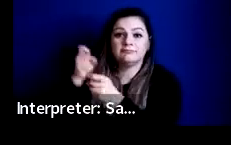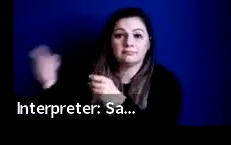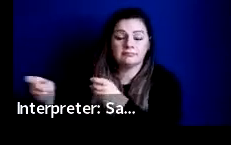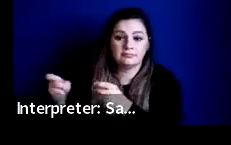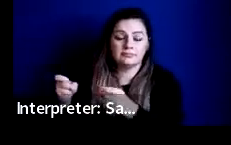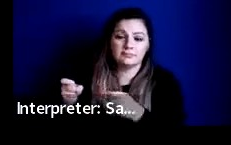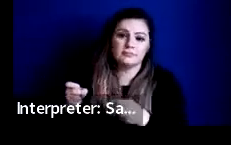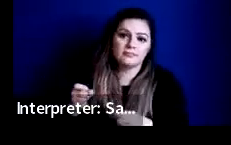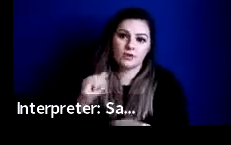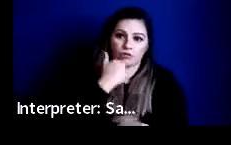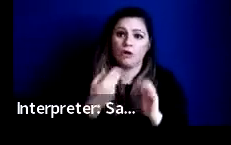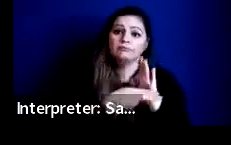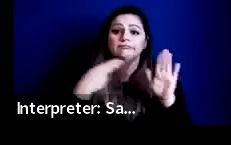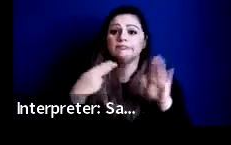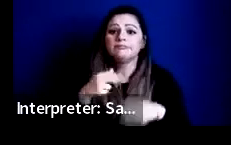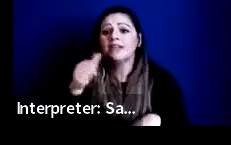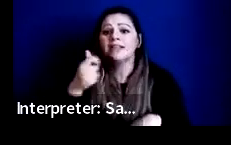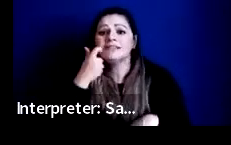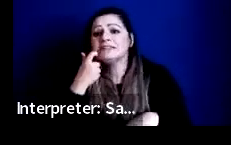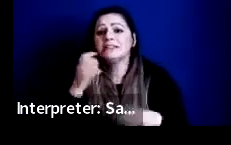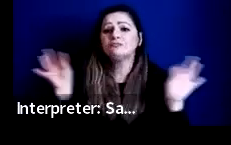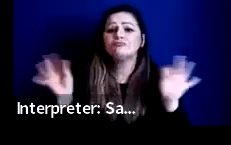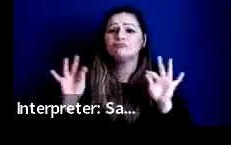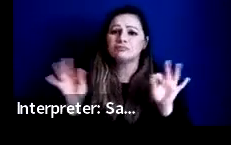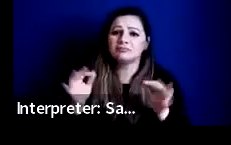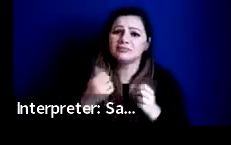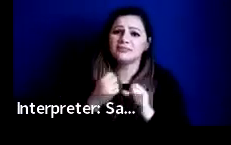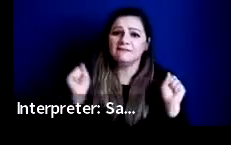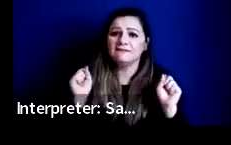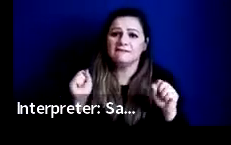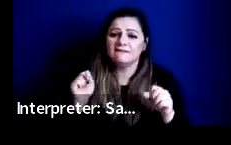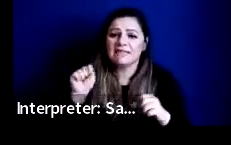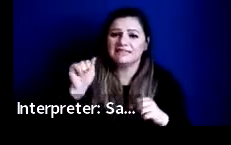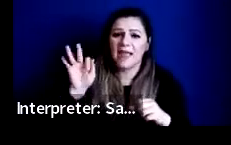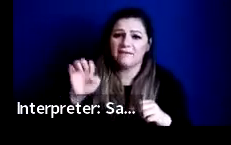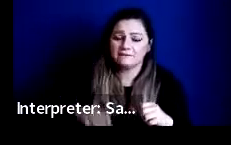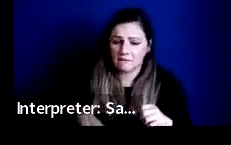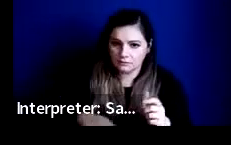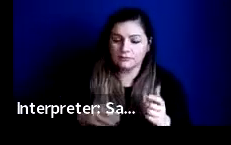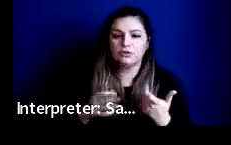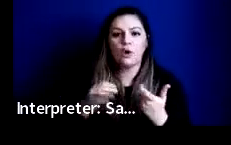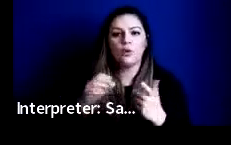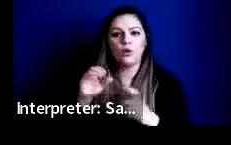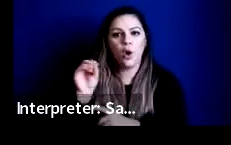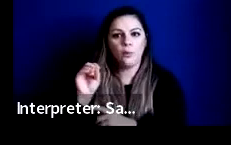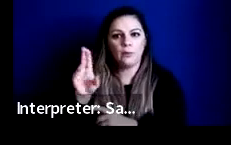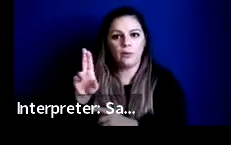populations. And so once again, we're seeing that opioid addiction, the face of it is looking a little different than it